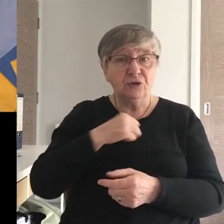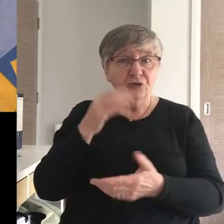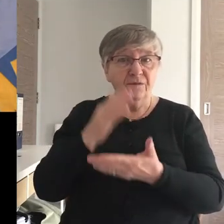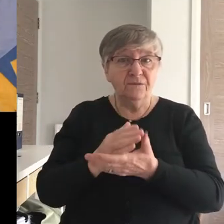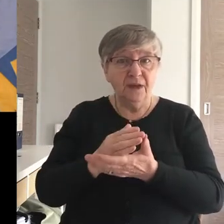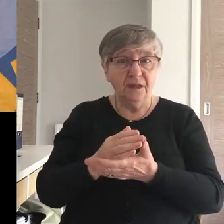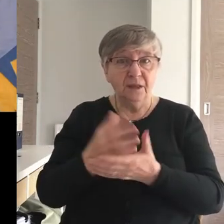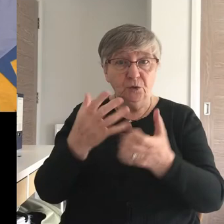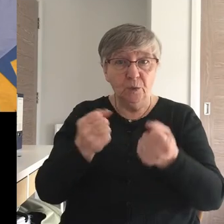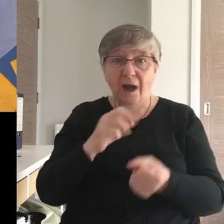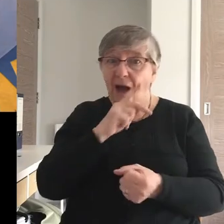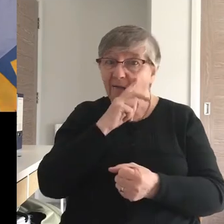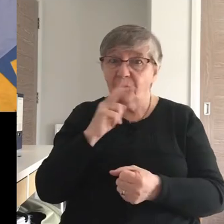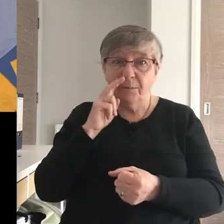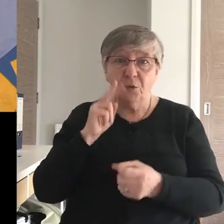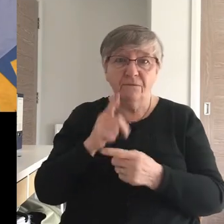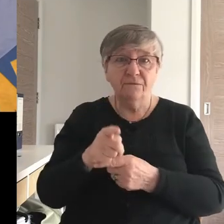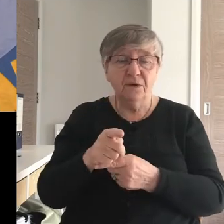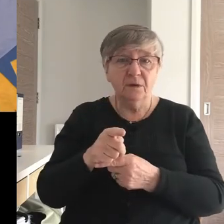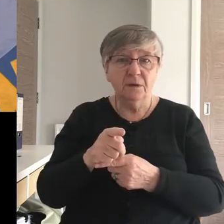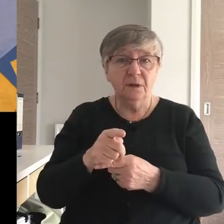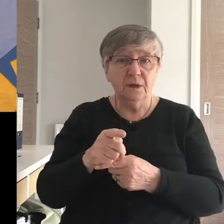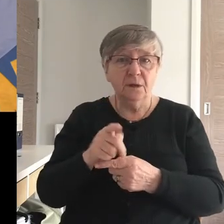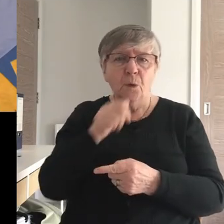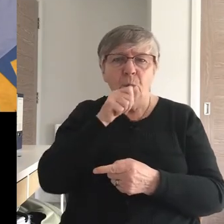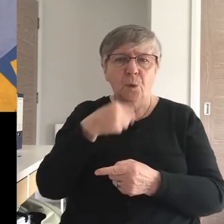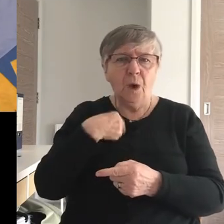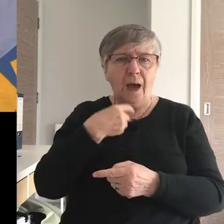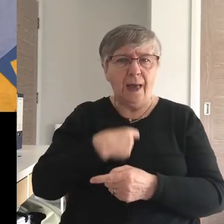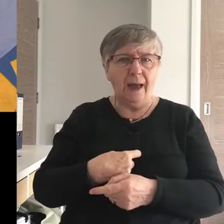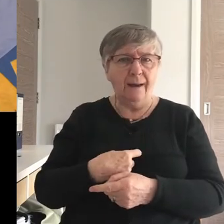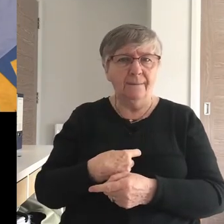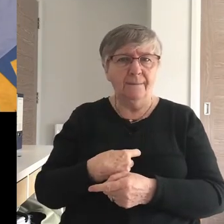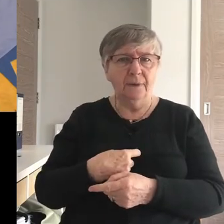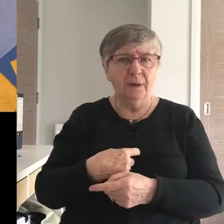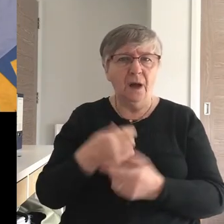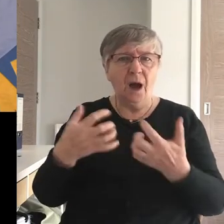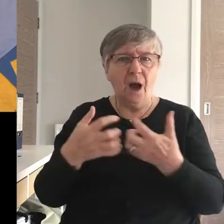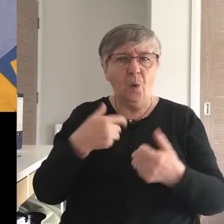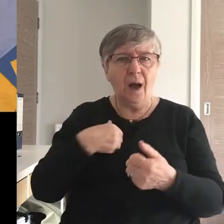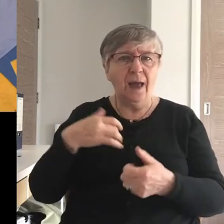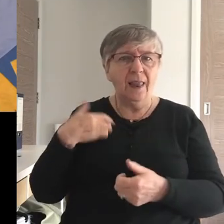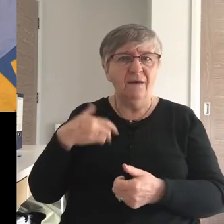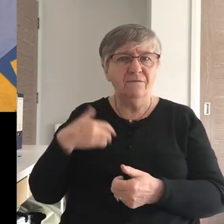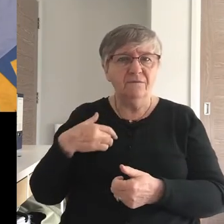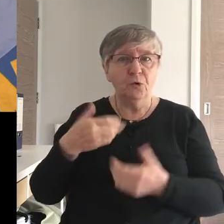evidence in who I am and the way I live to show that I'm Christ's?